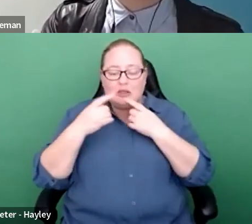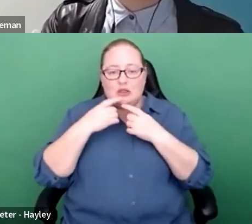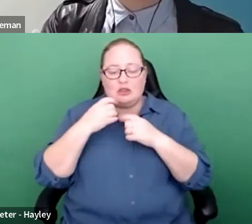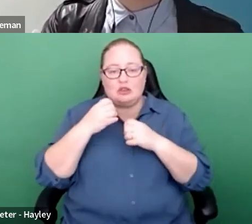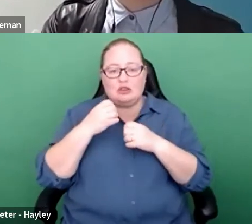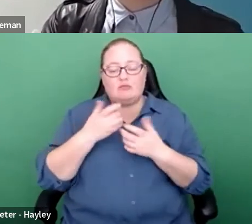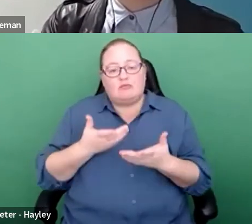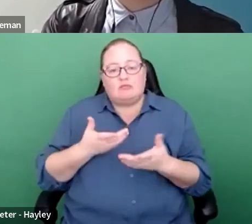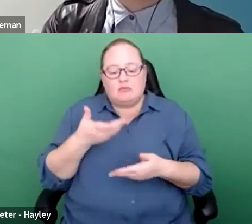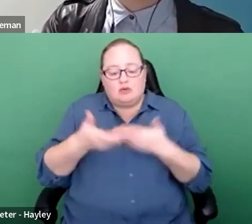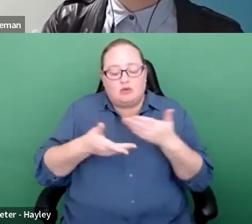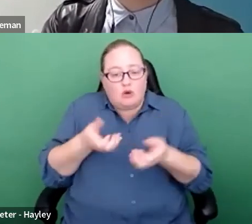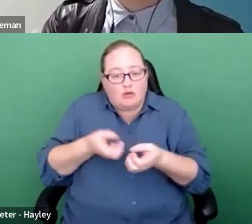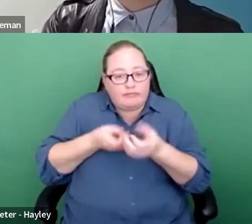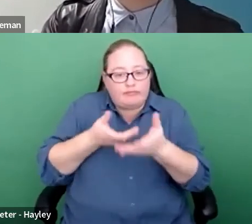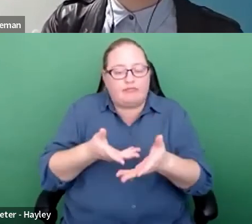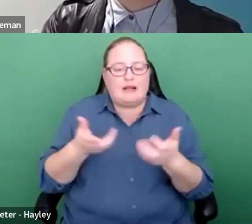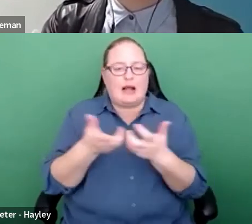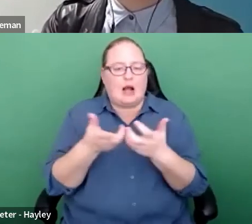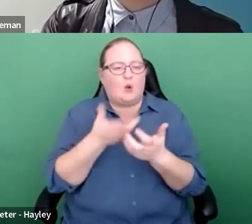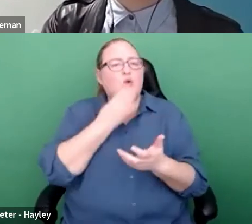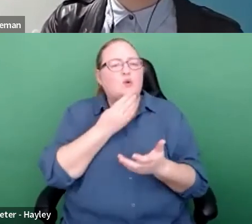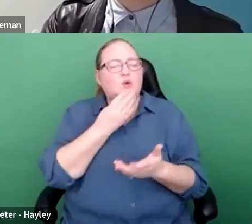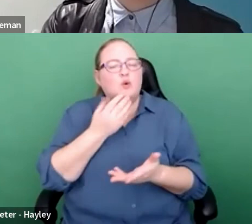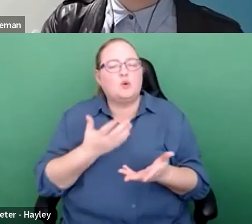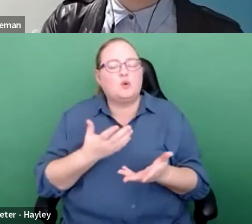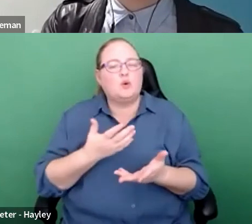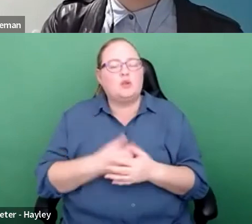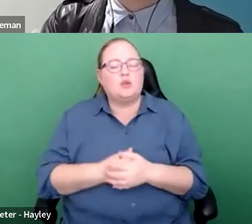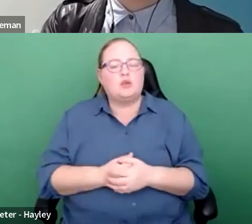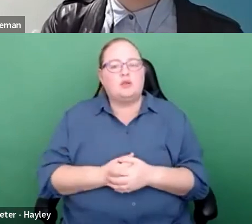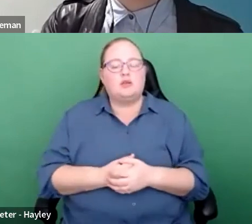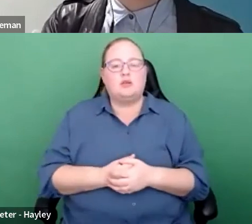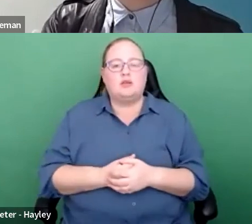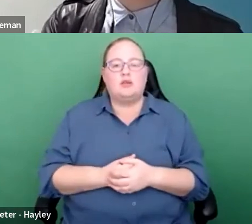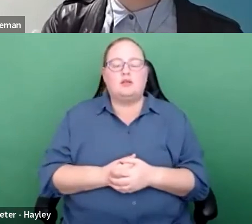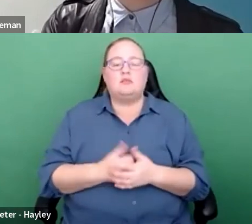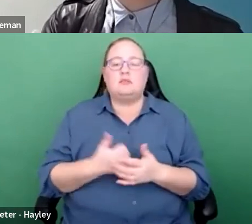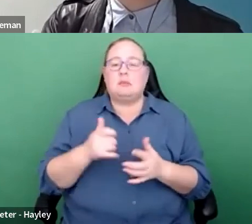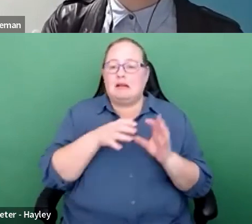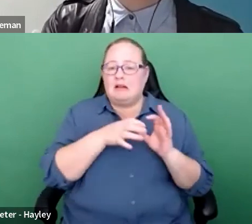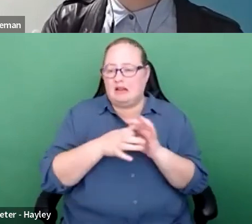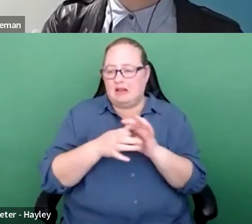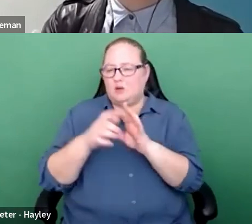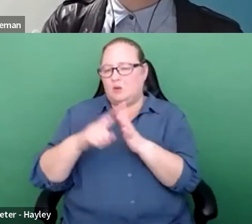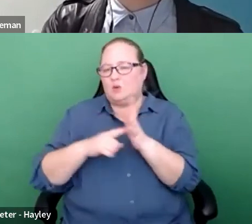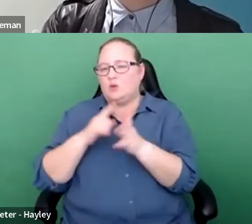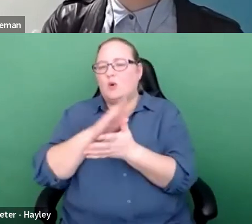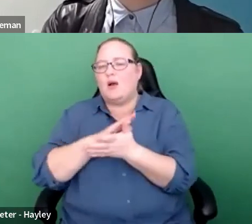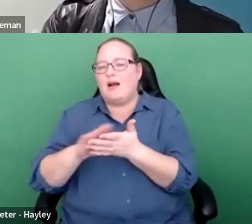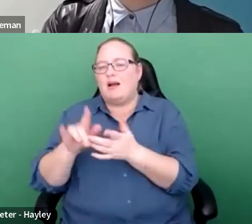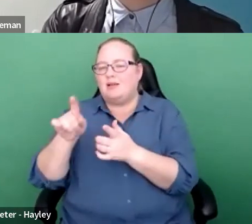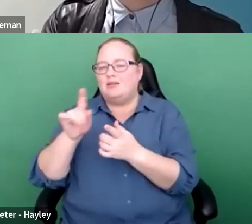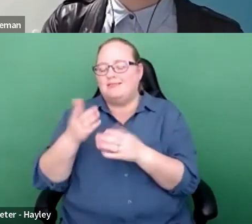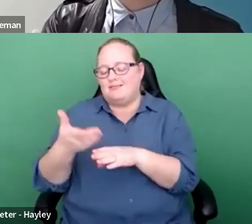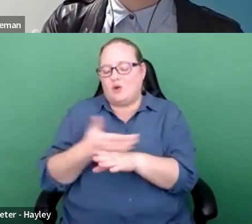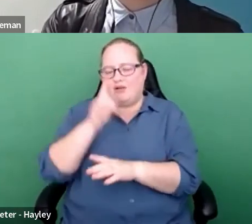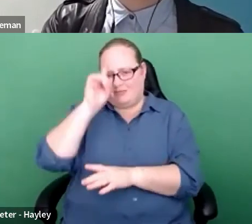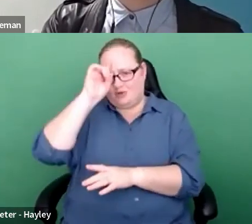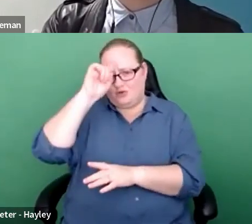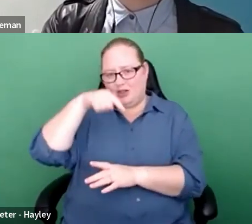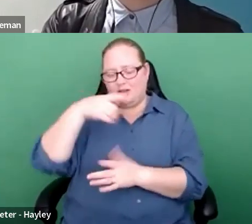telling of stories in relation to what Johannes has suggested to us earlier, and